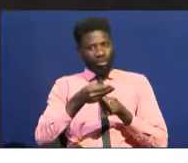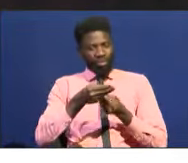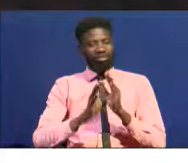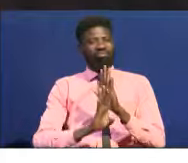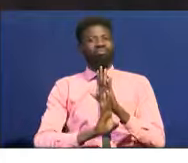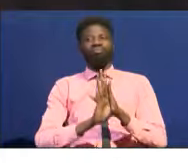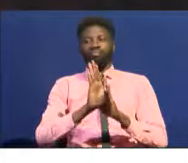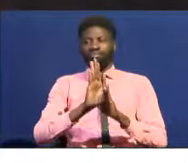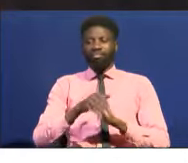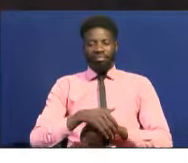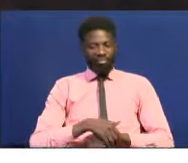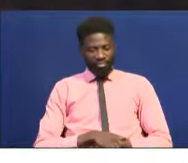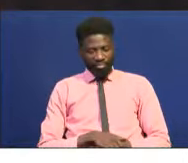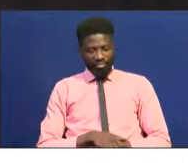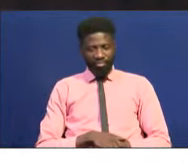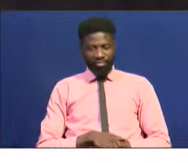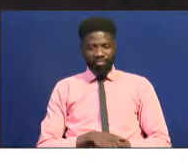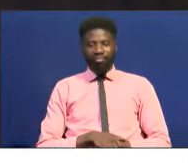principles,